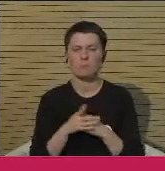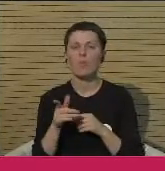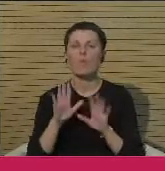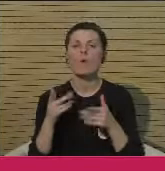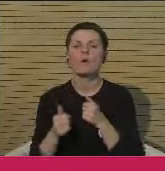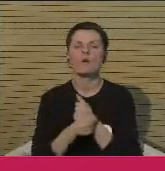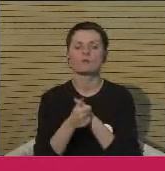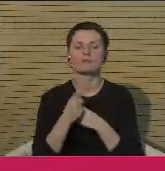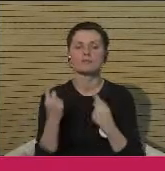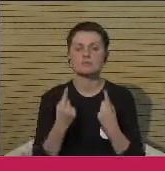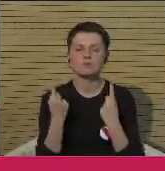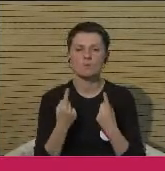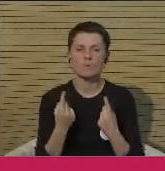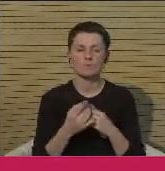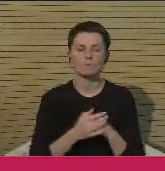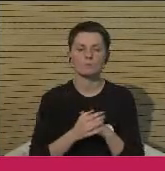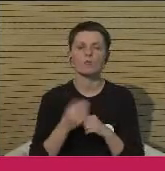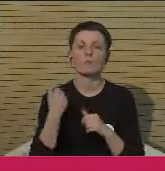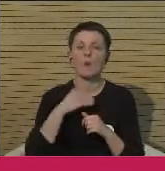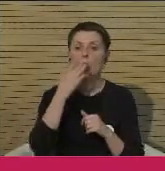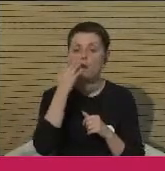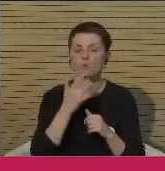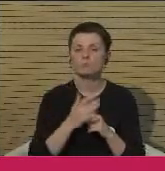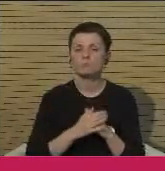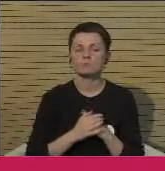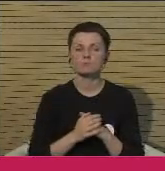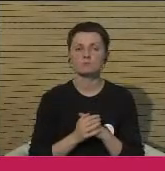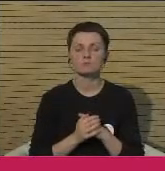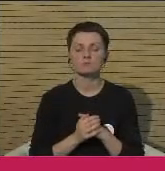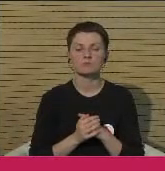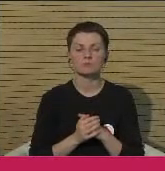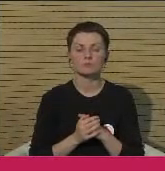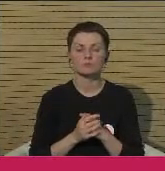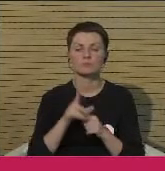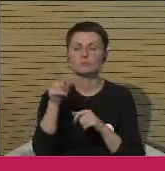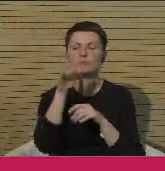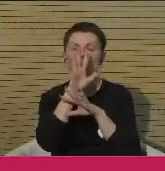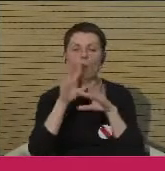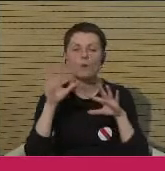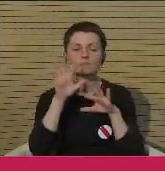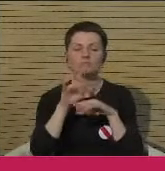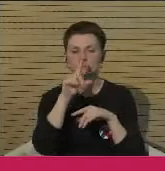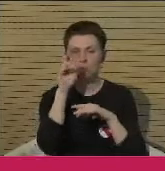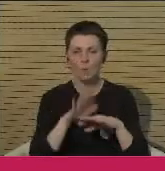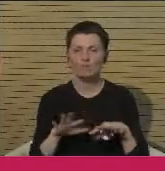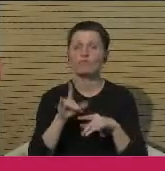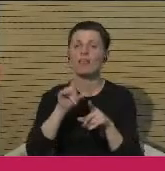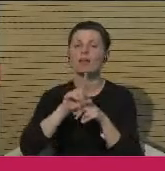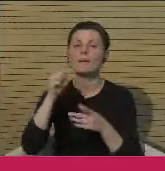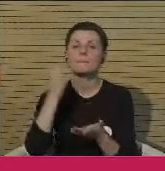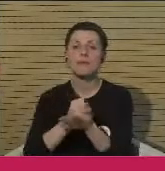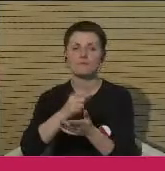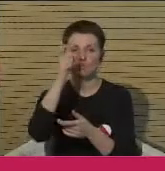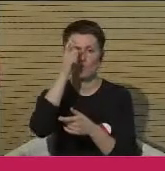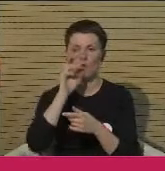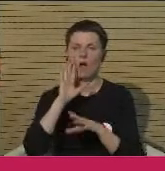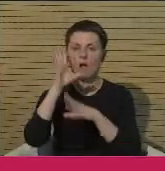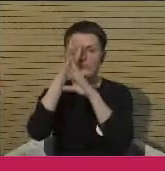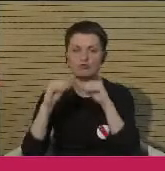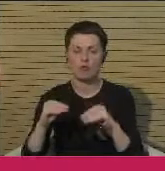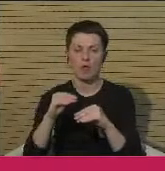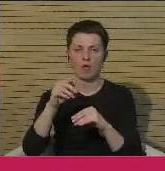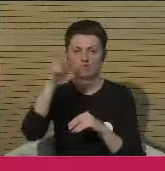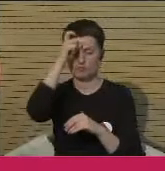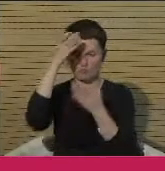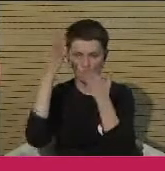have a choice or doesn't opt for any vector. Belarusians want to go to the West, and the situation of the society and